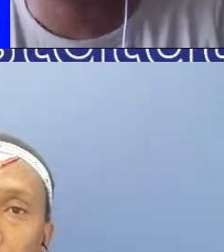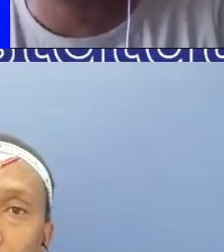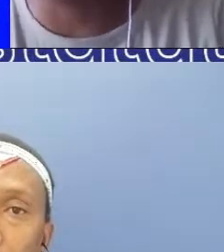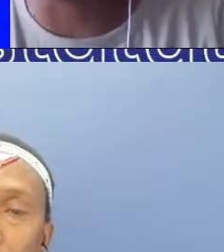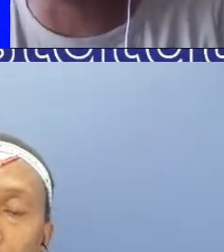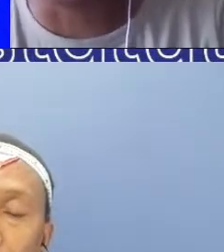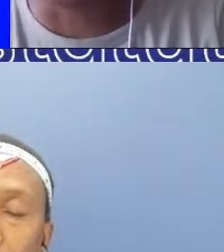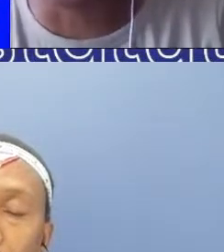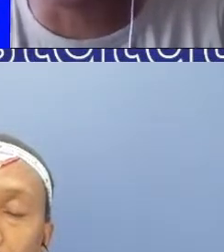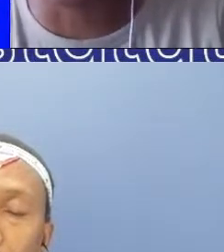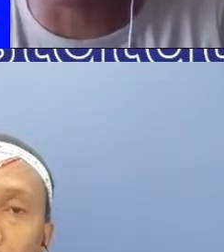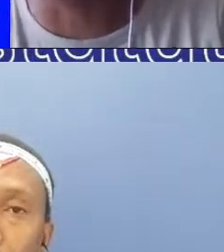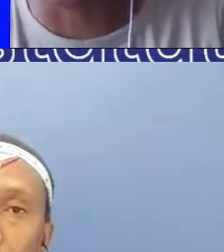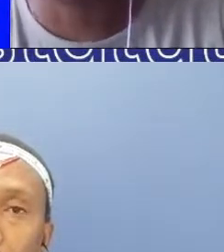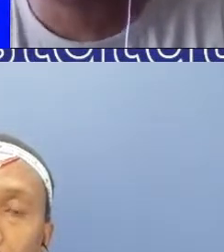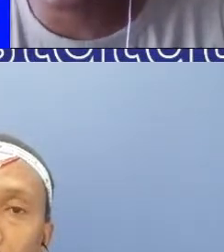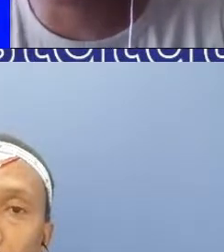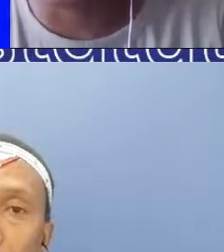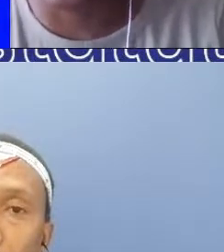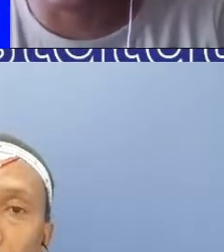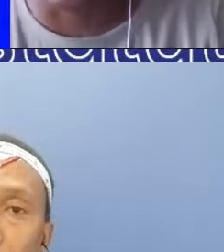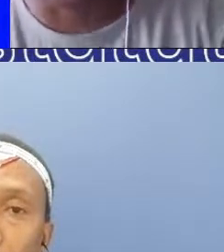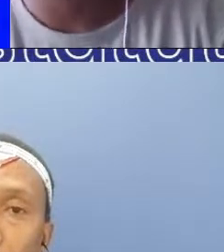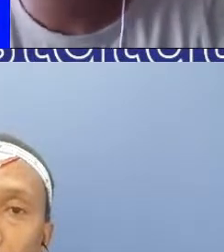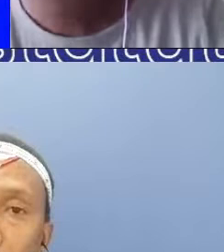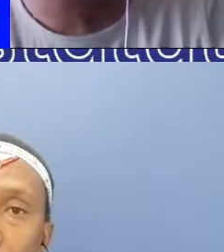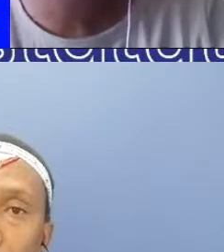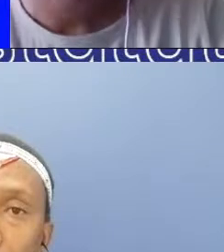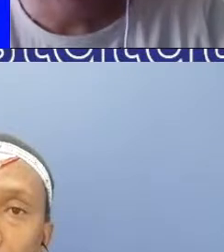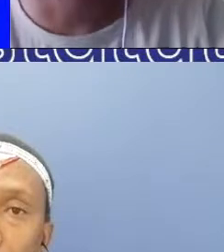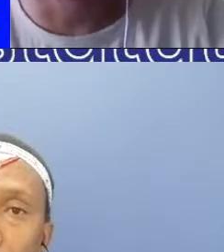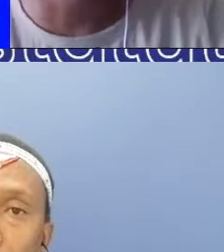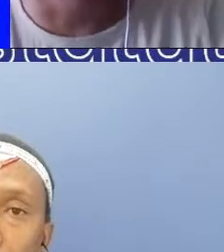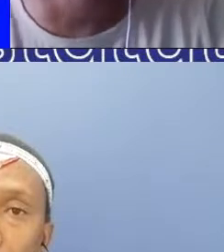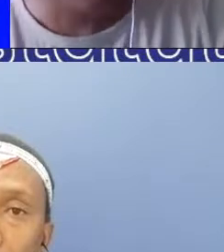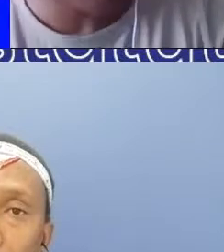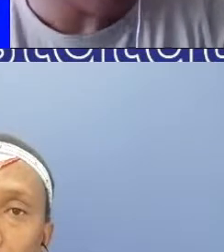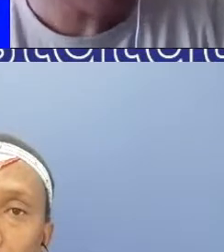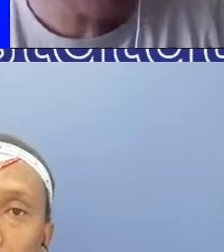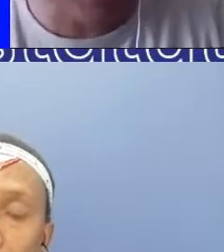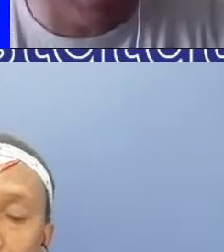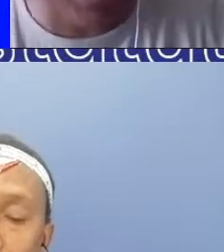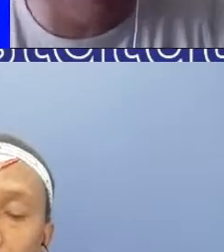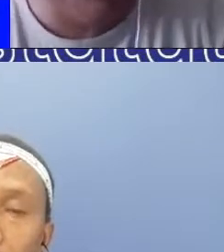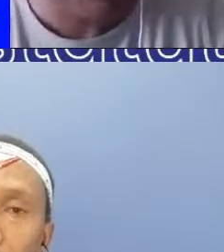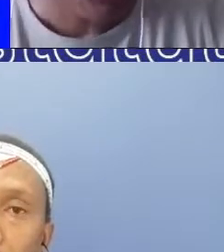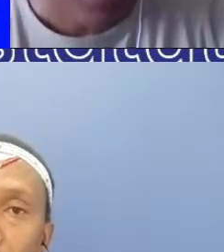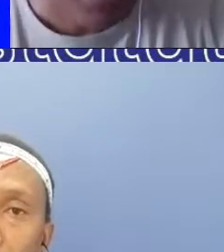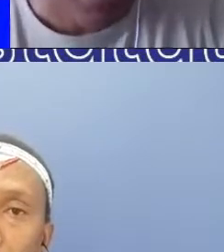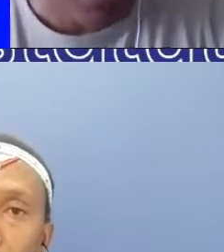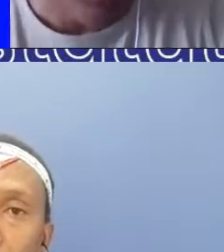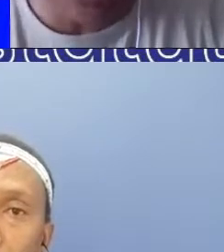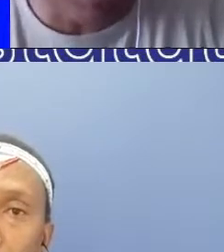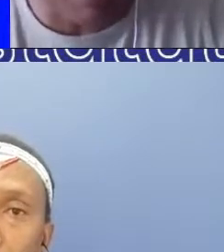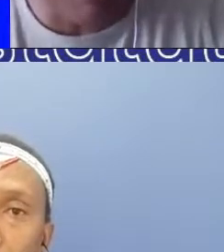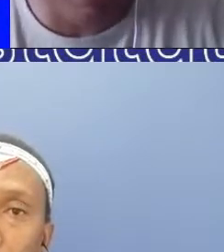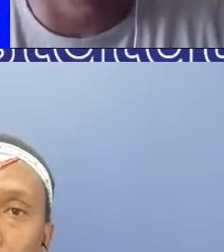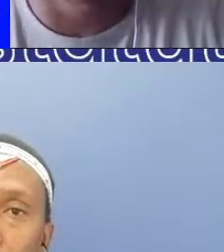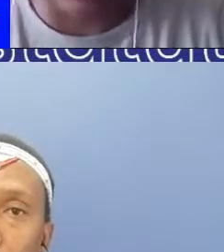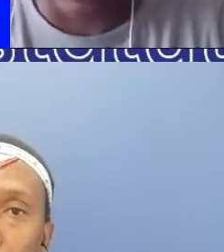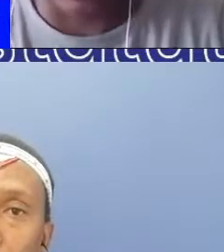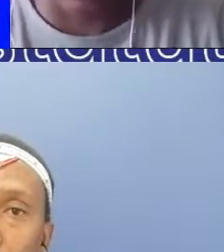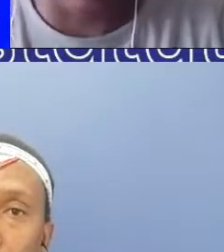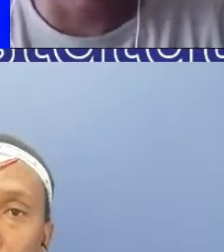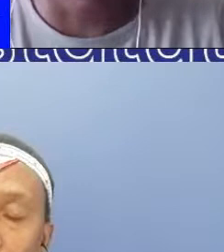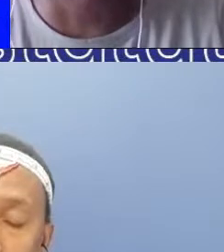beings before our given identity. I like that. Um, to commemorate